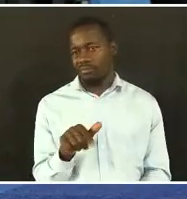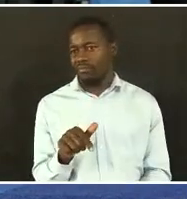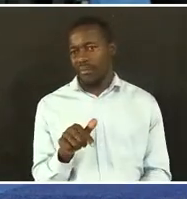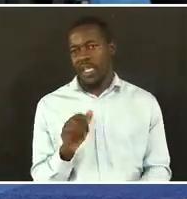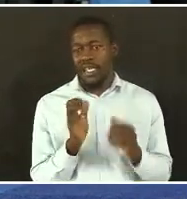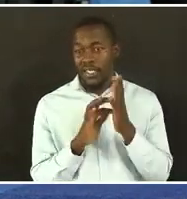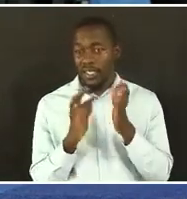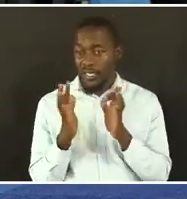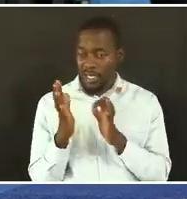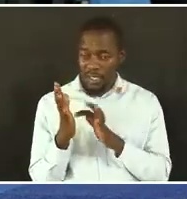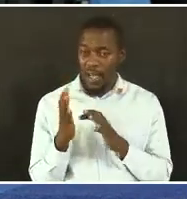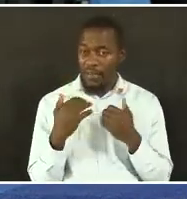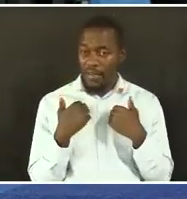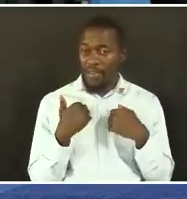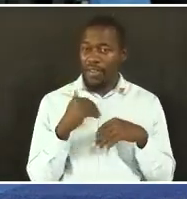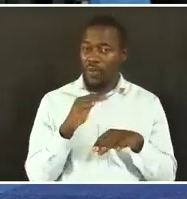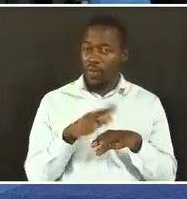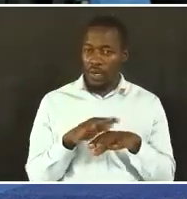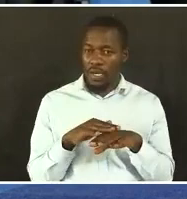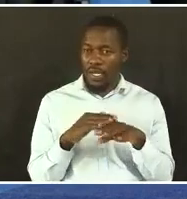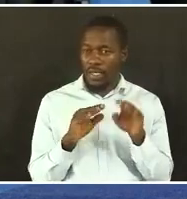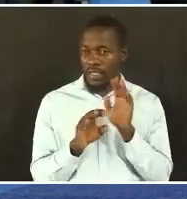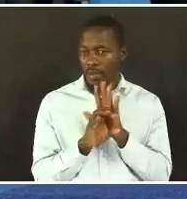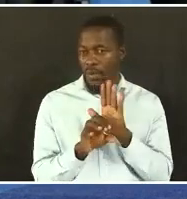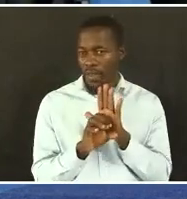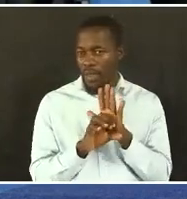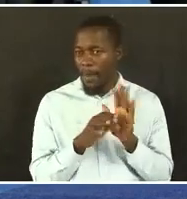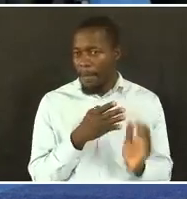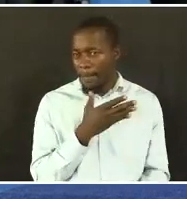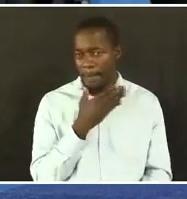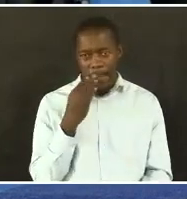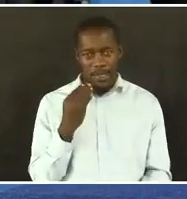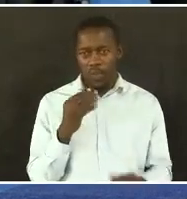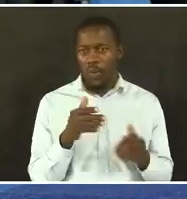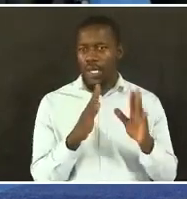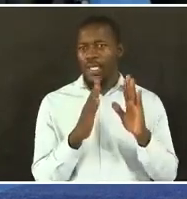method, that the best way to